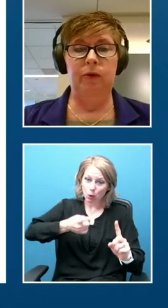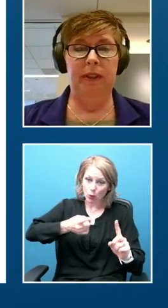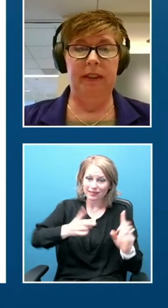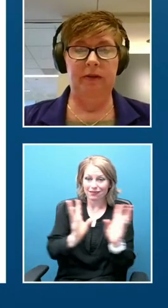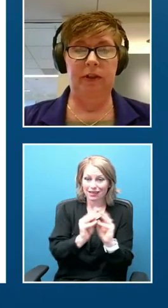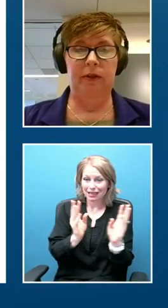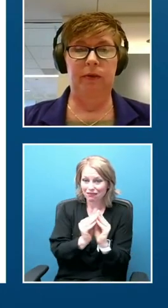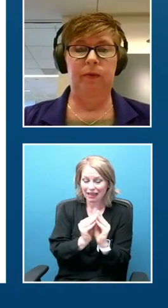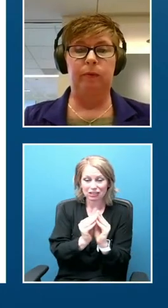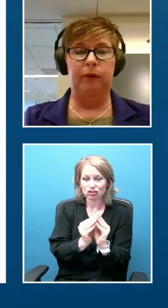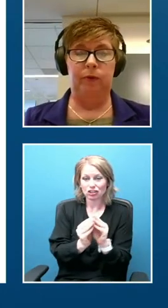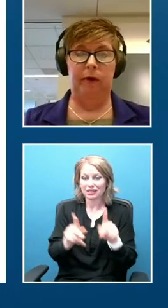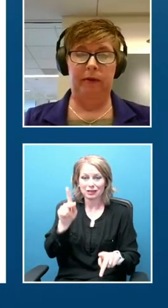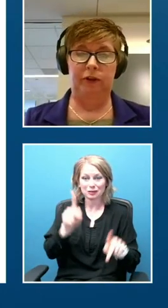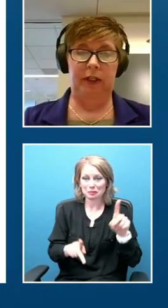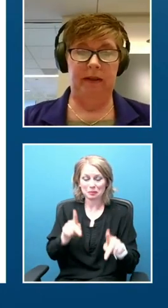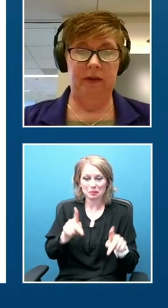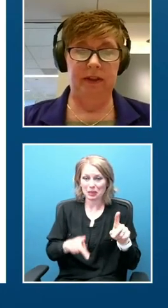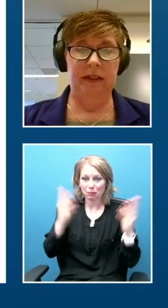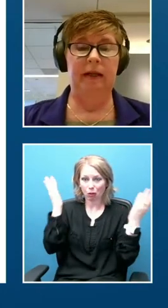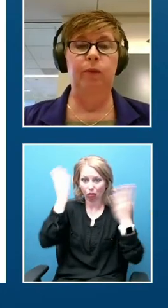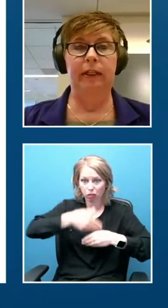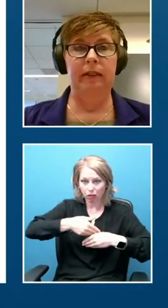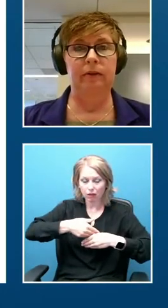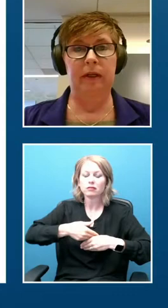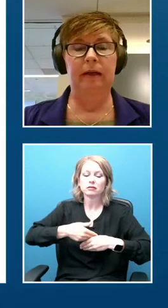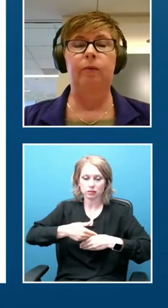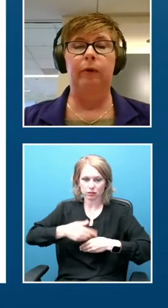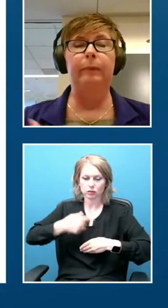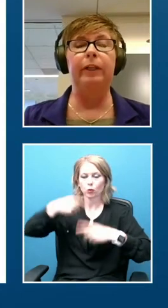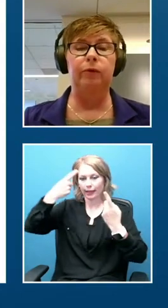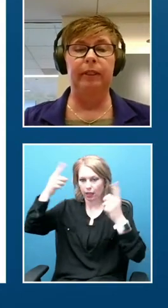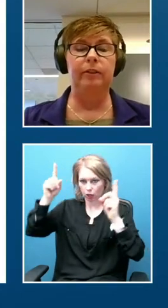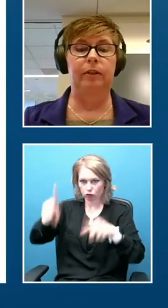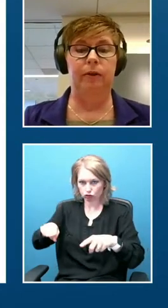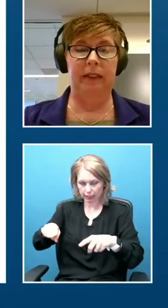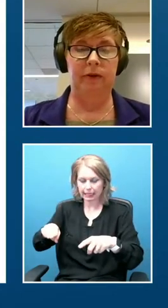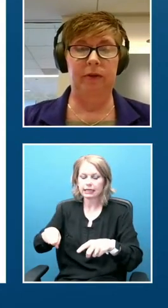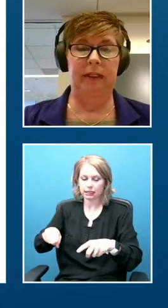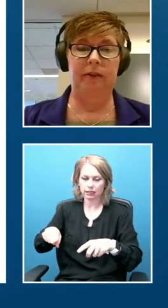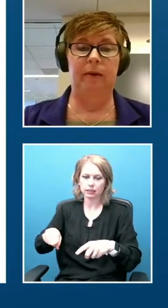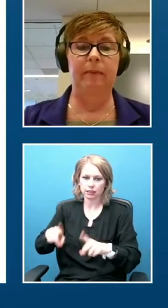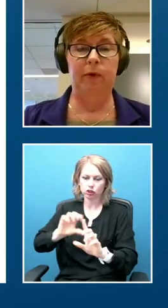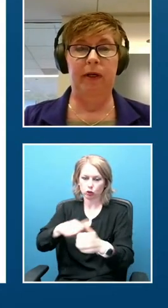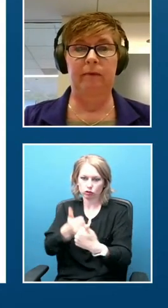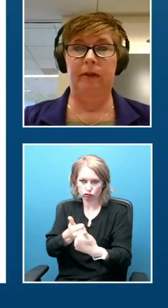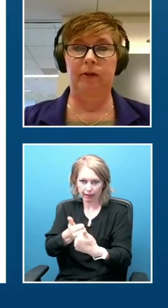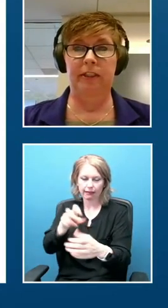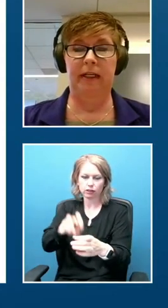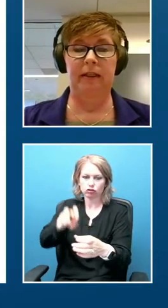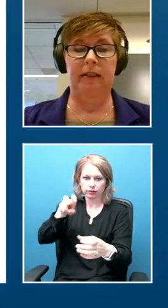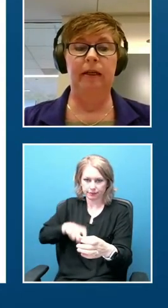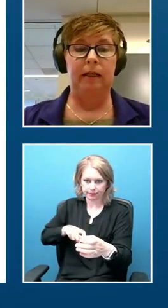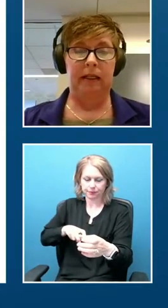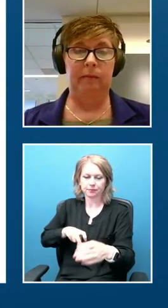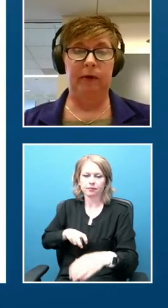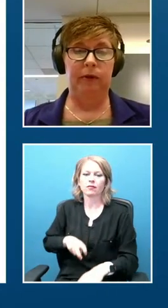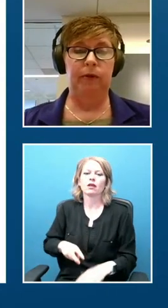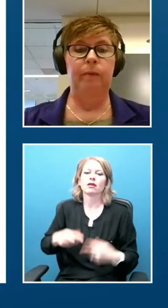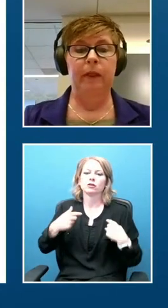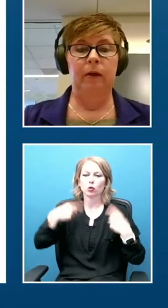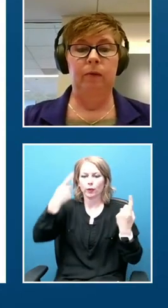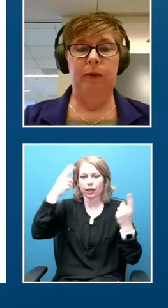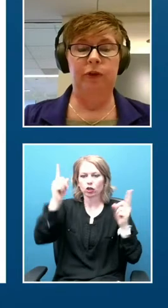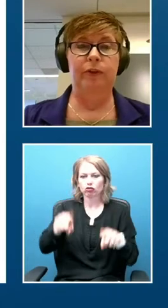we agreed to withdraw those challenges. And we agreed to enter into a memorandum of understanding,